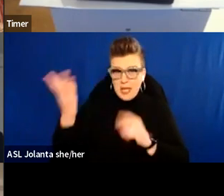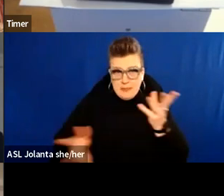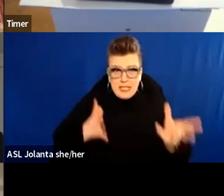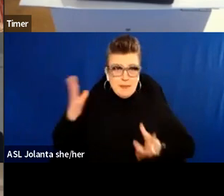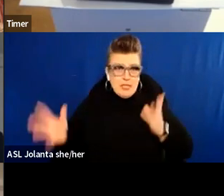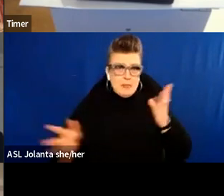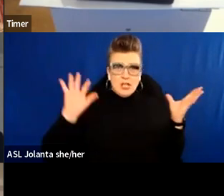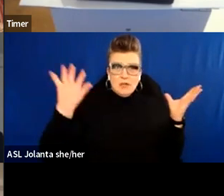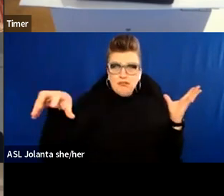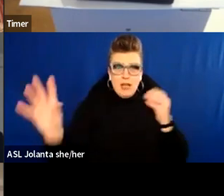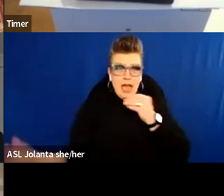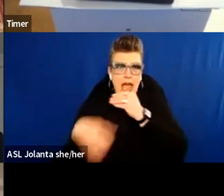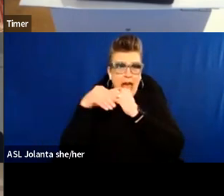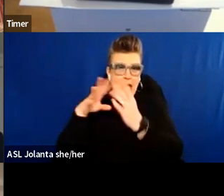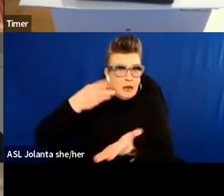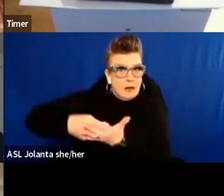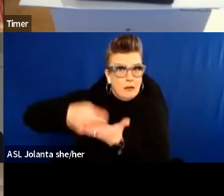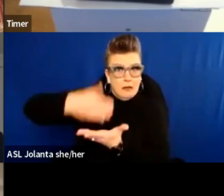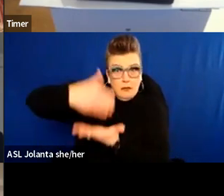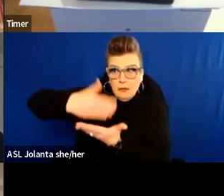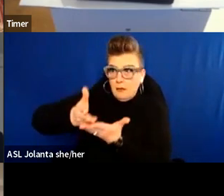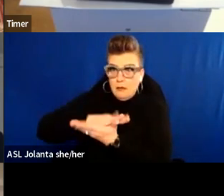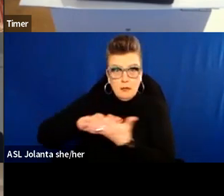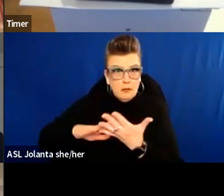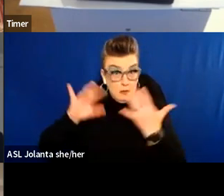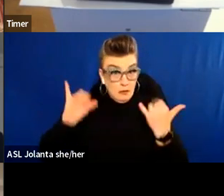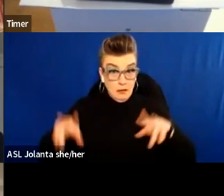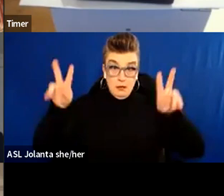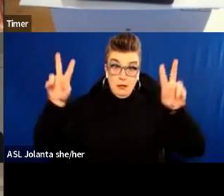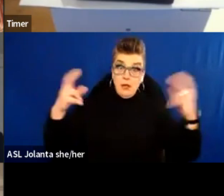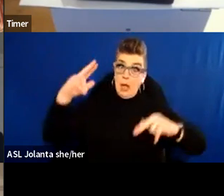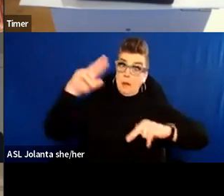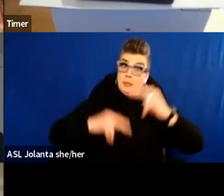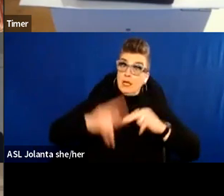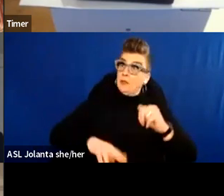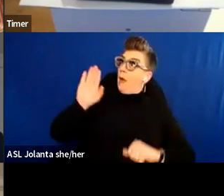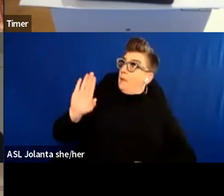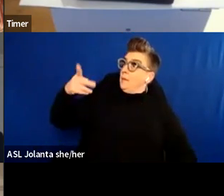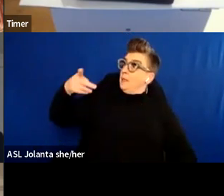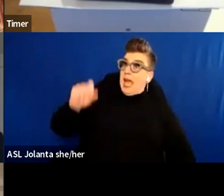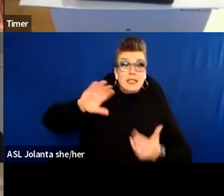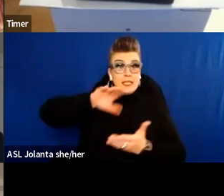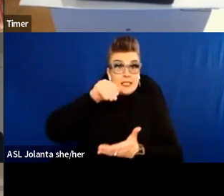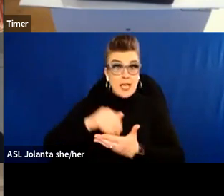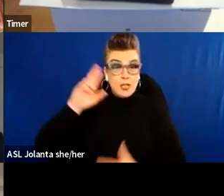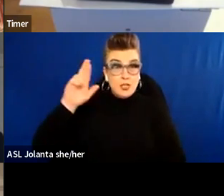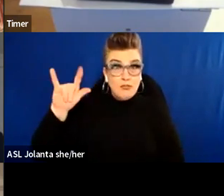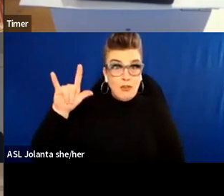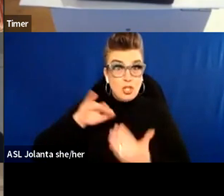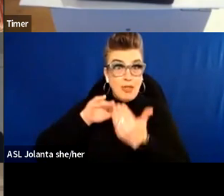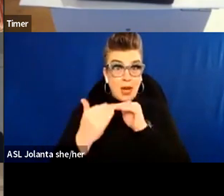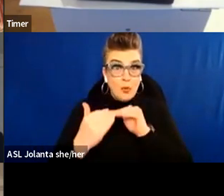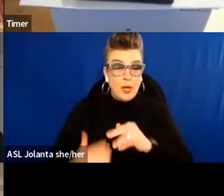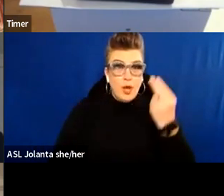plans does this sound like bp build bps centers racial equity we all know the answer